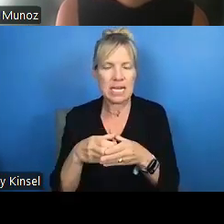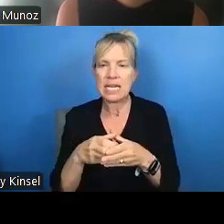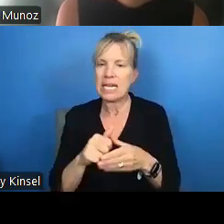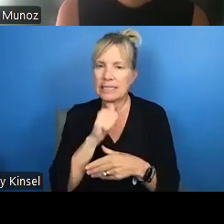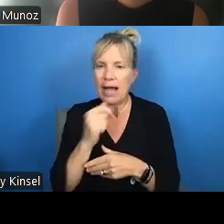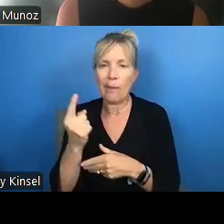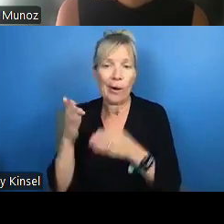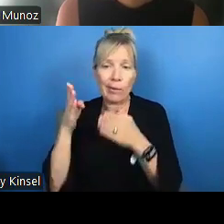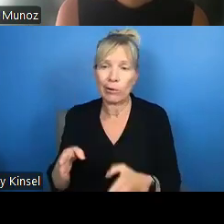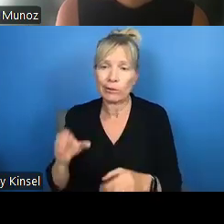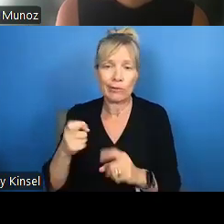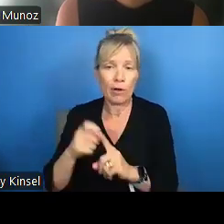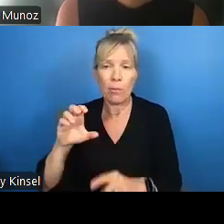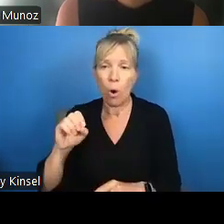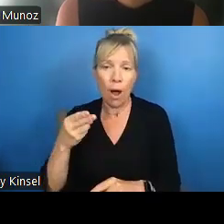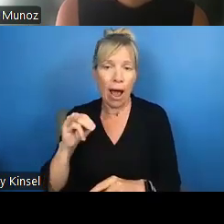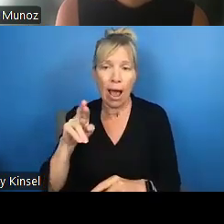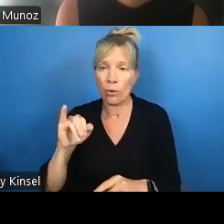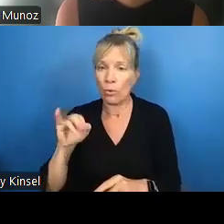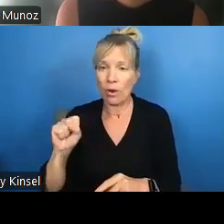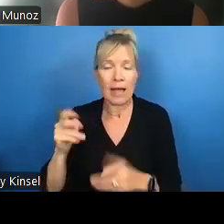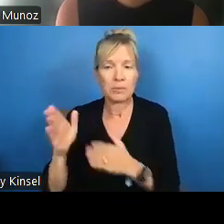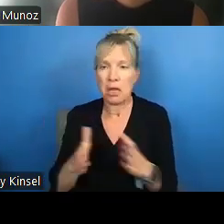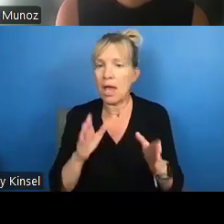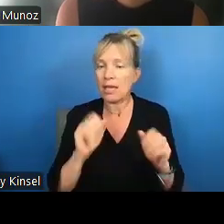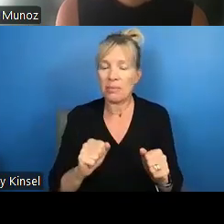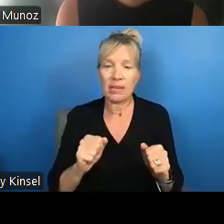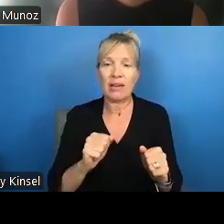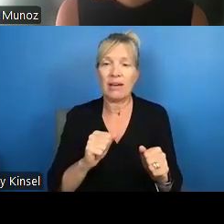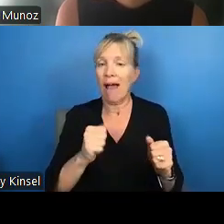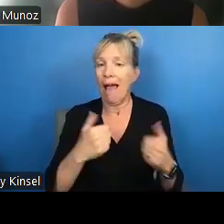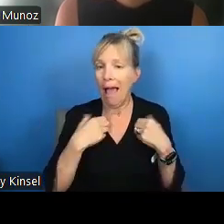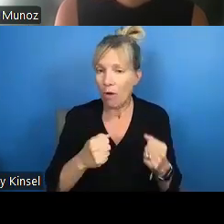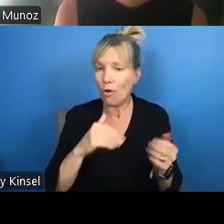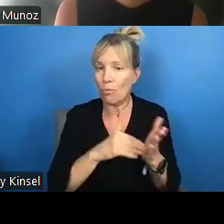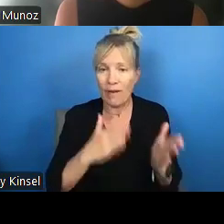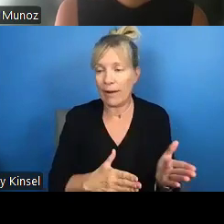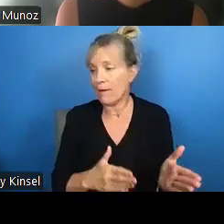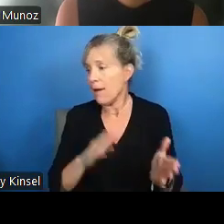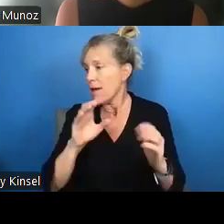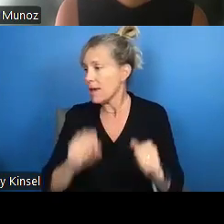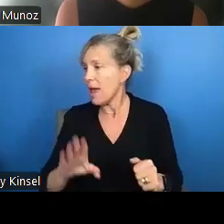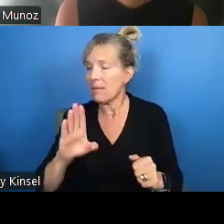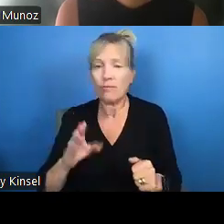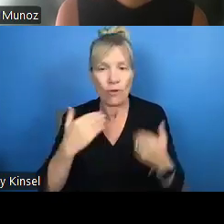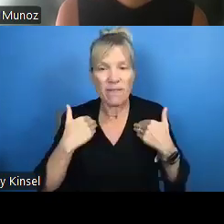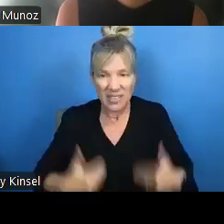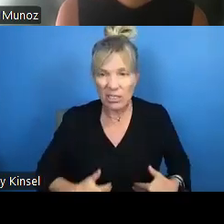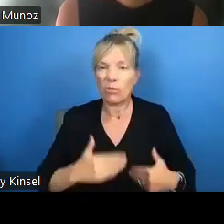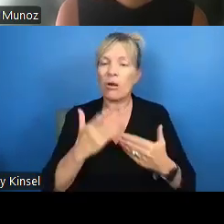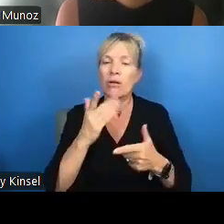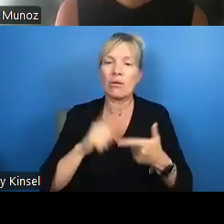the Ohio Rise plan. It can be a physical health provider. It can be a